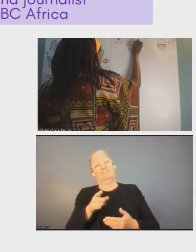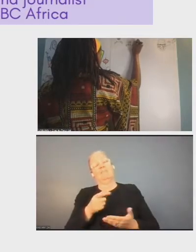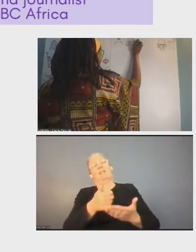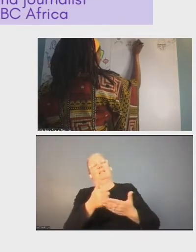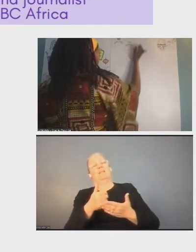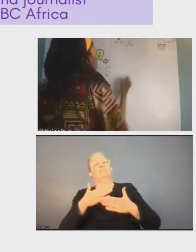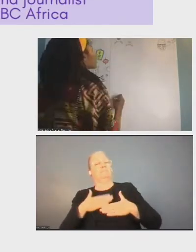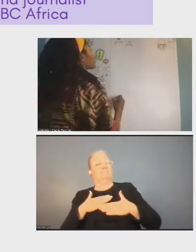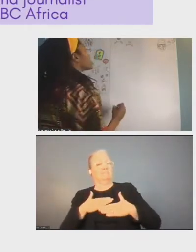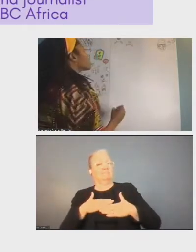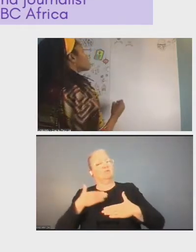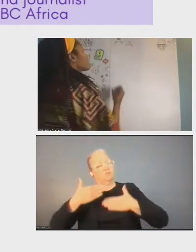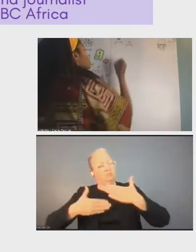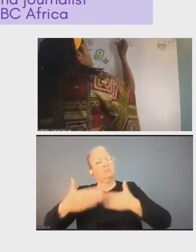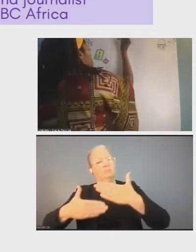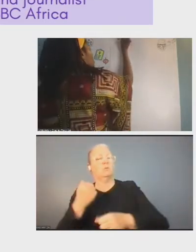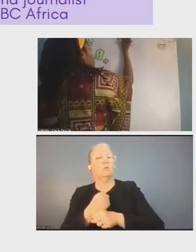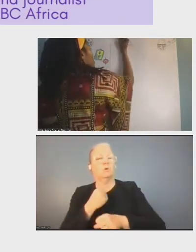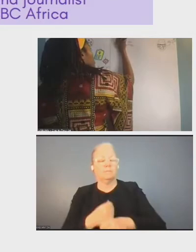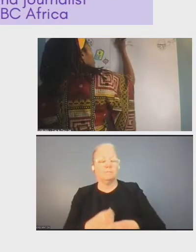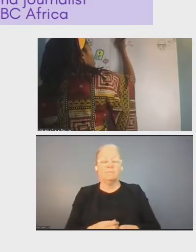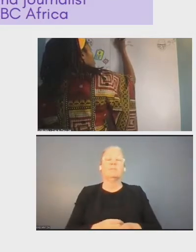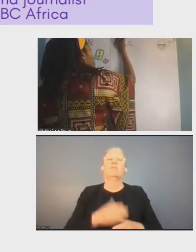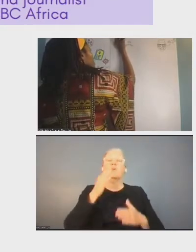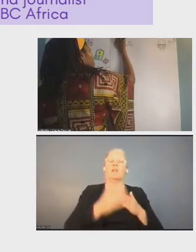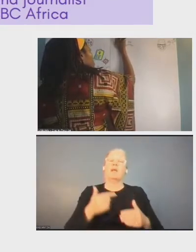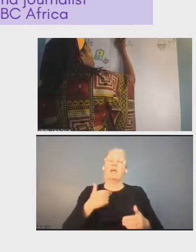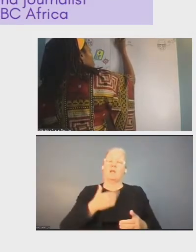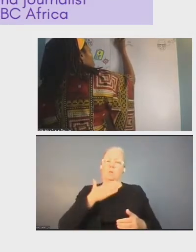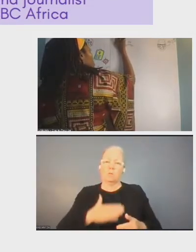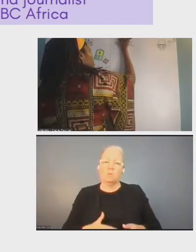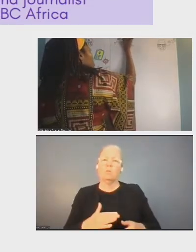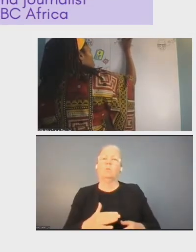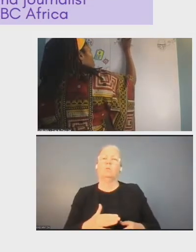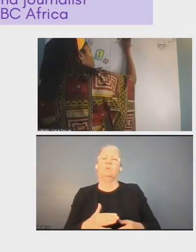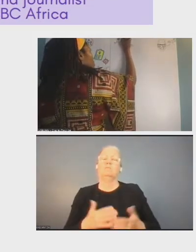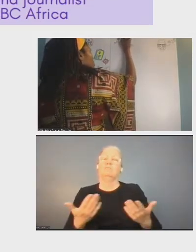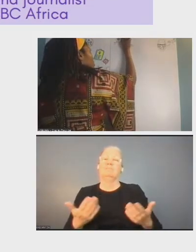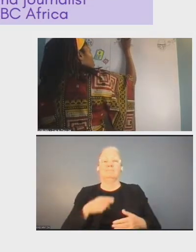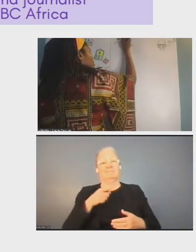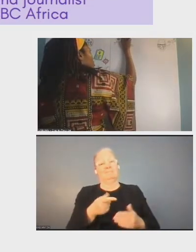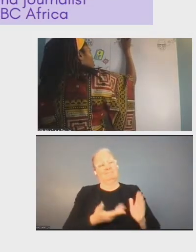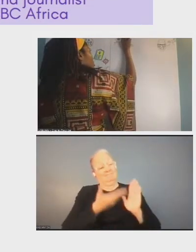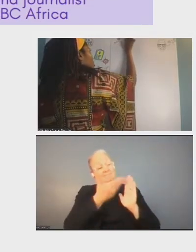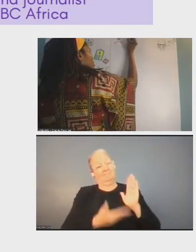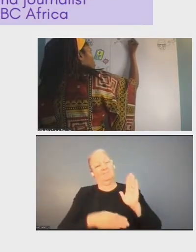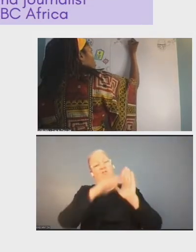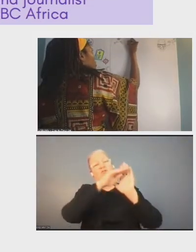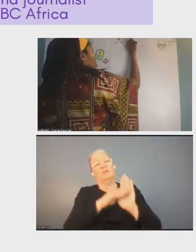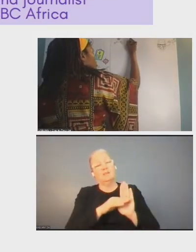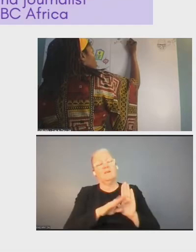finally, I hope that we can really guarantee that the agenda of